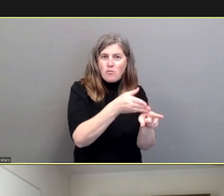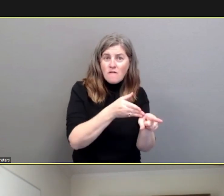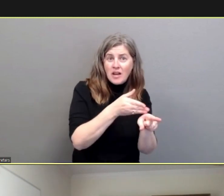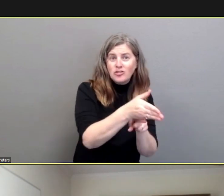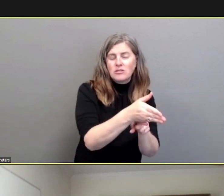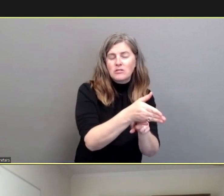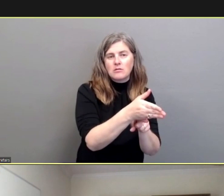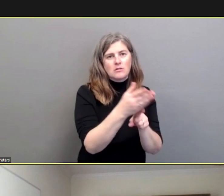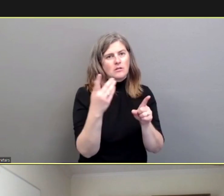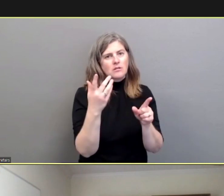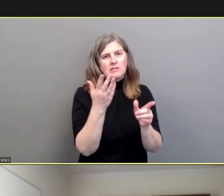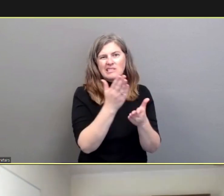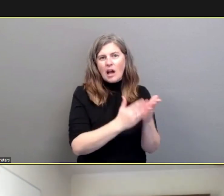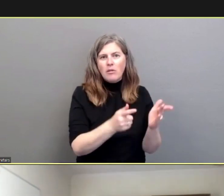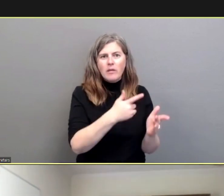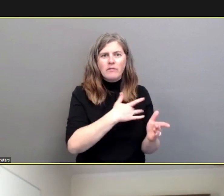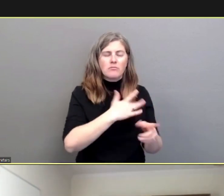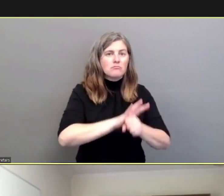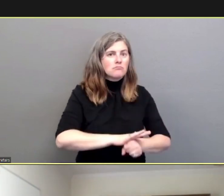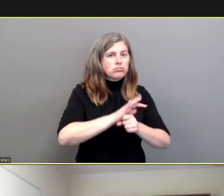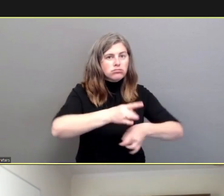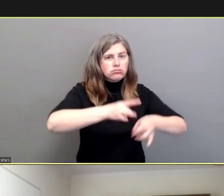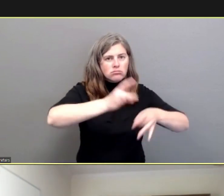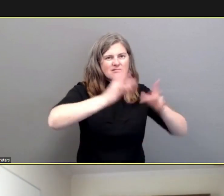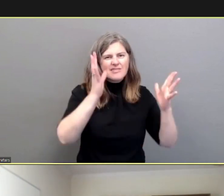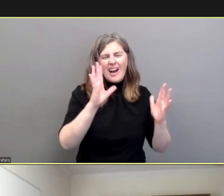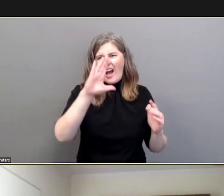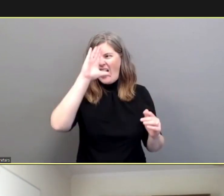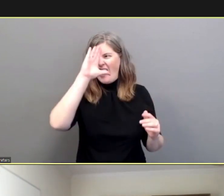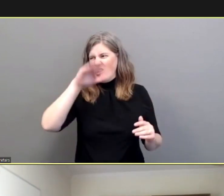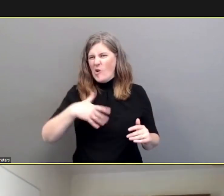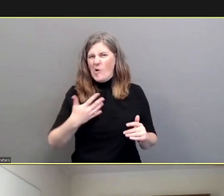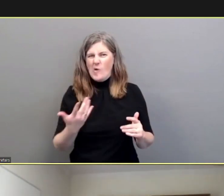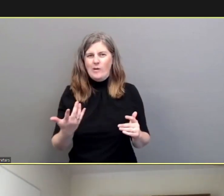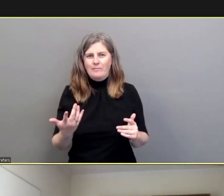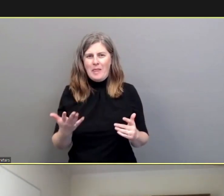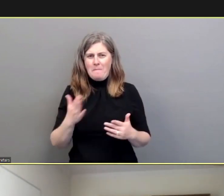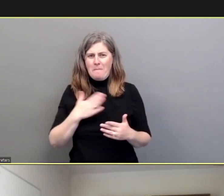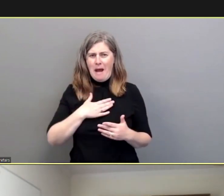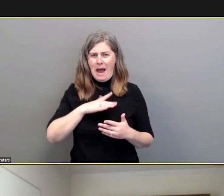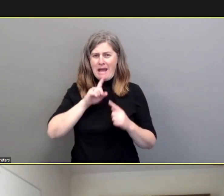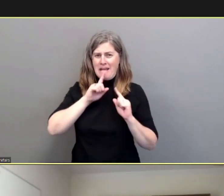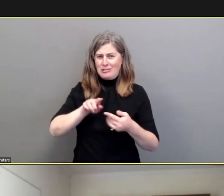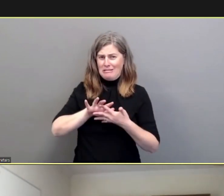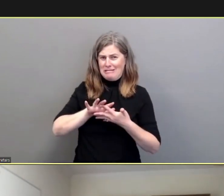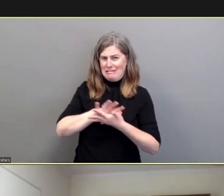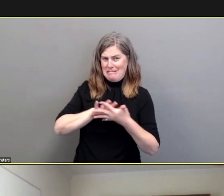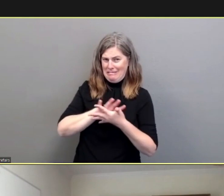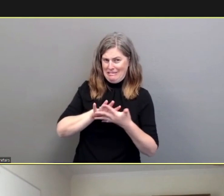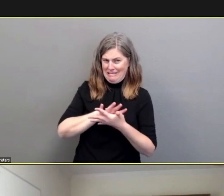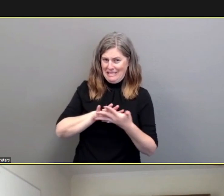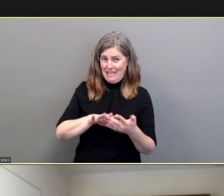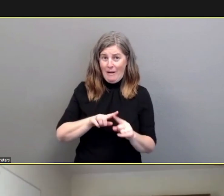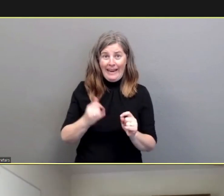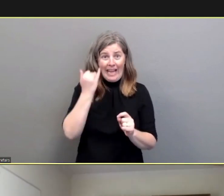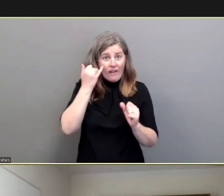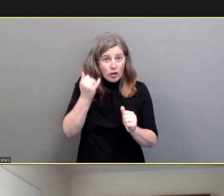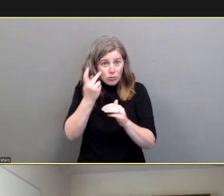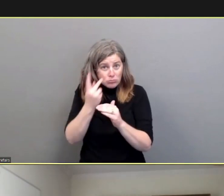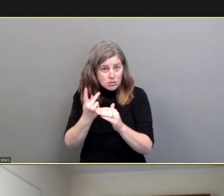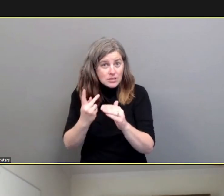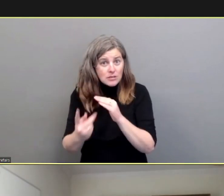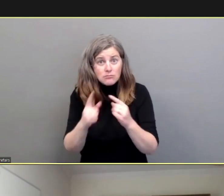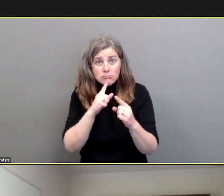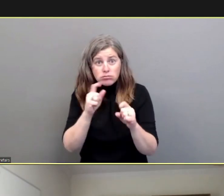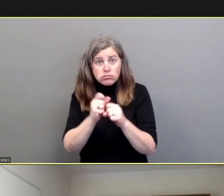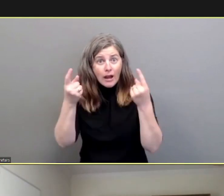been so stressful. So I know that was a distinct non-answer, but if I could predict the future and make it happen, I would come